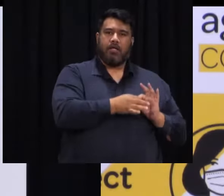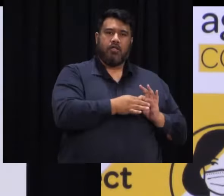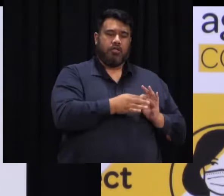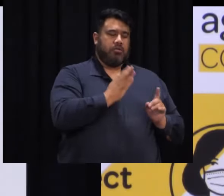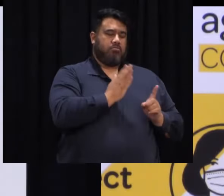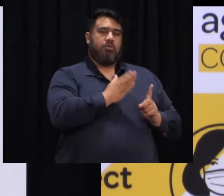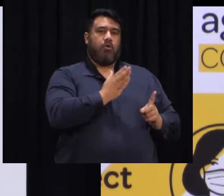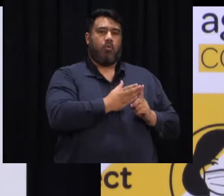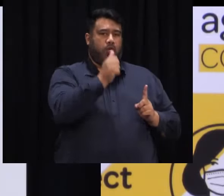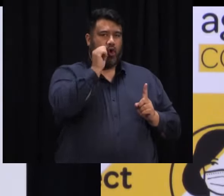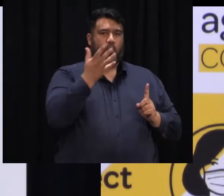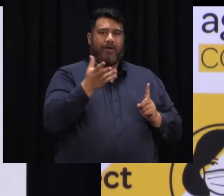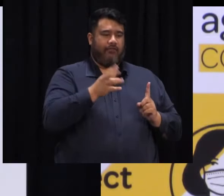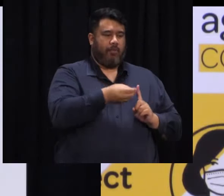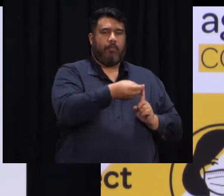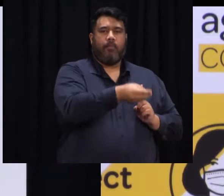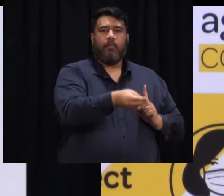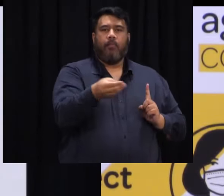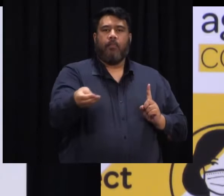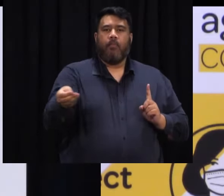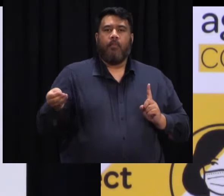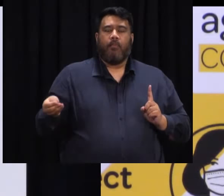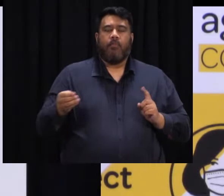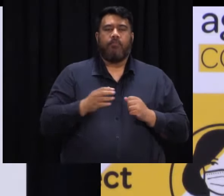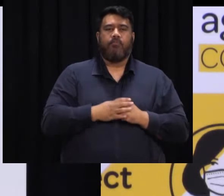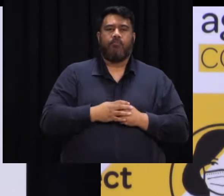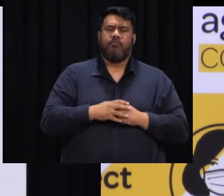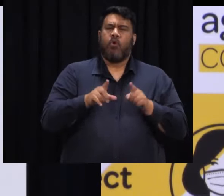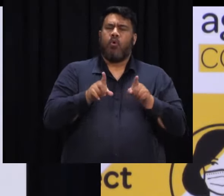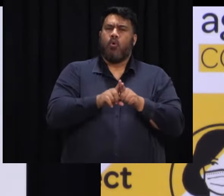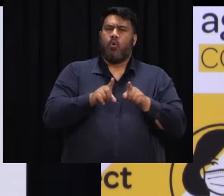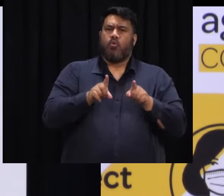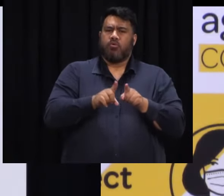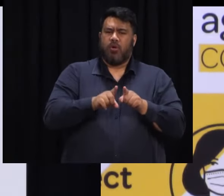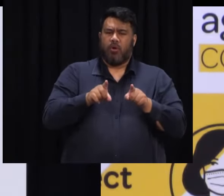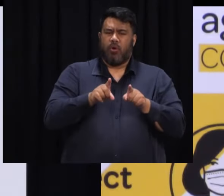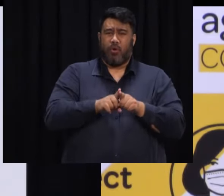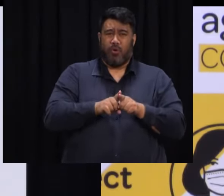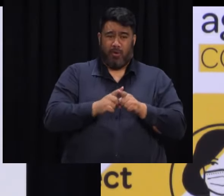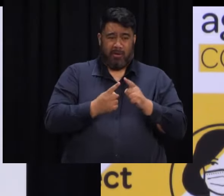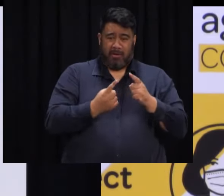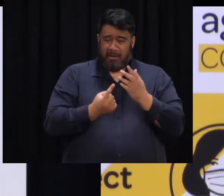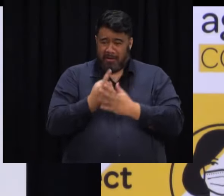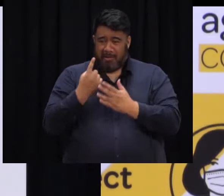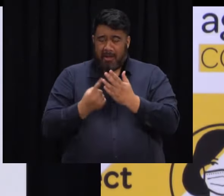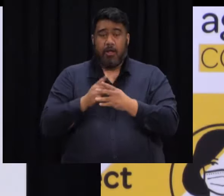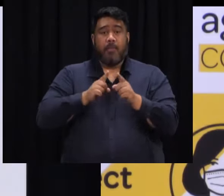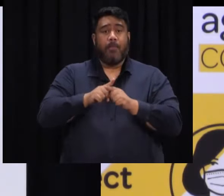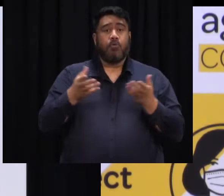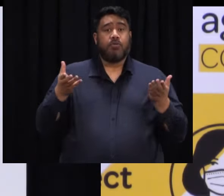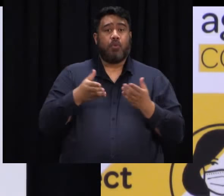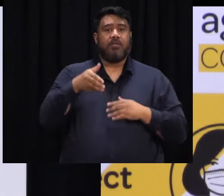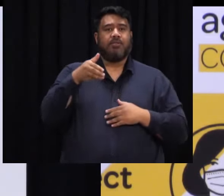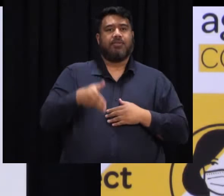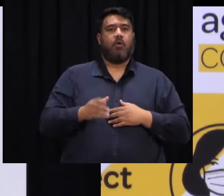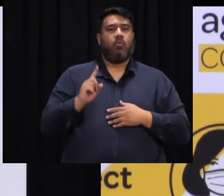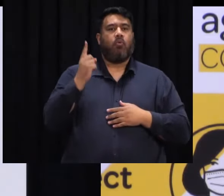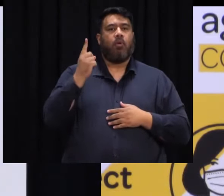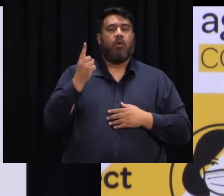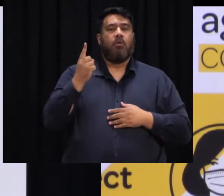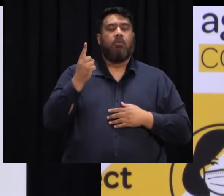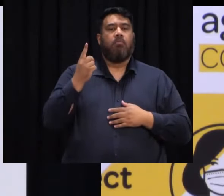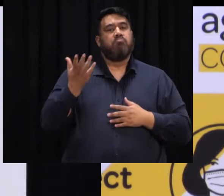cases. They're also centred geographically, they're much more confined to that South Auckland area. So whereas when we